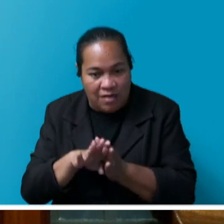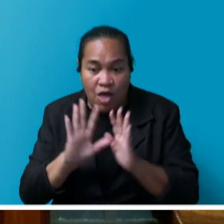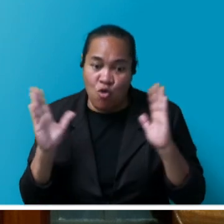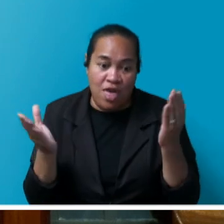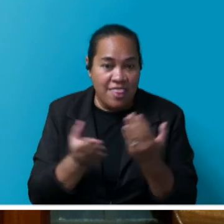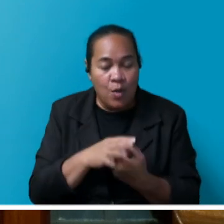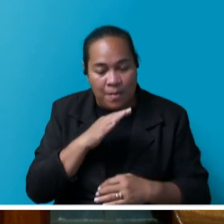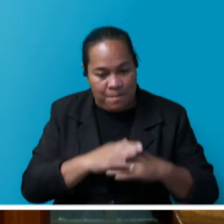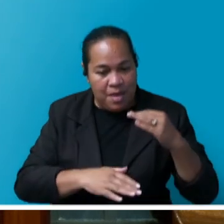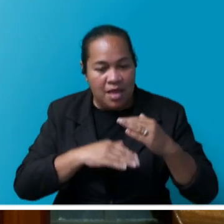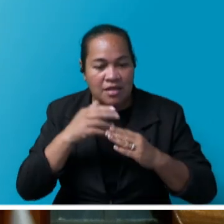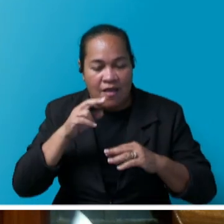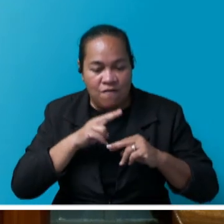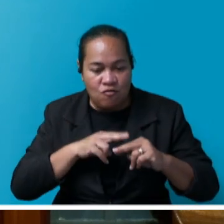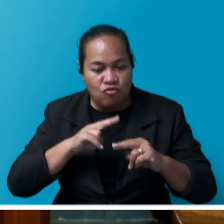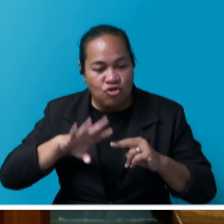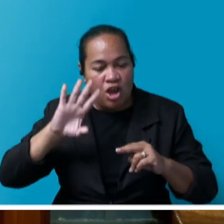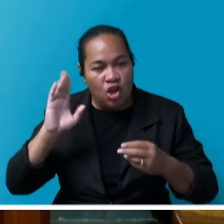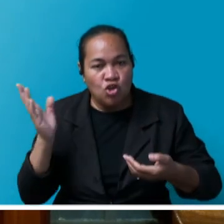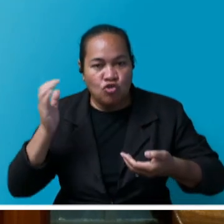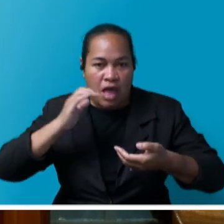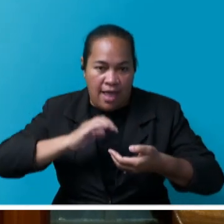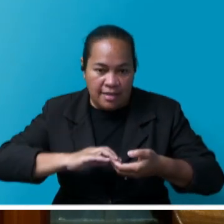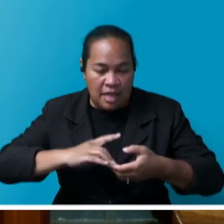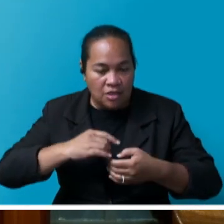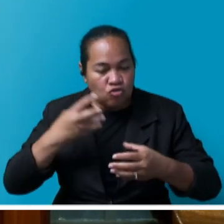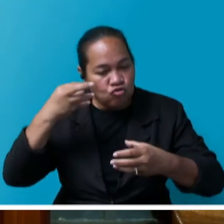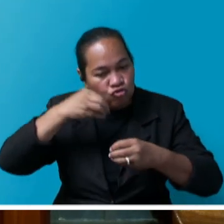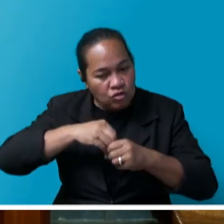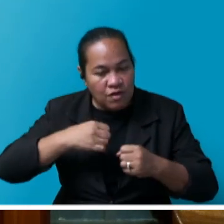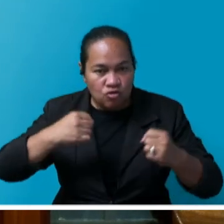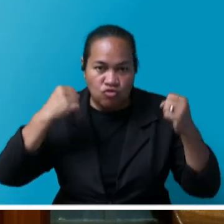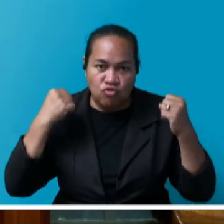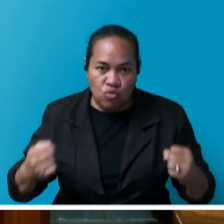a Fiji that is united, inclusive, and strong. Mr. Speaker, sir,